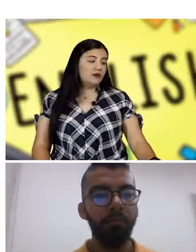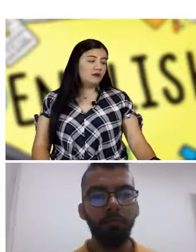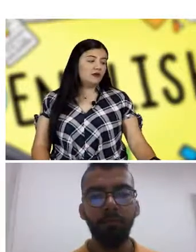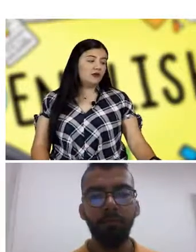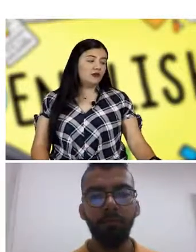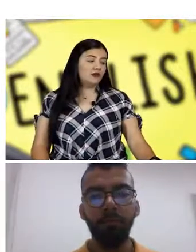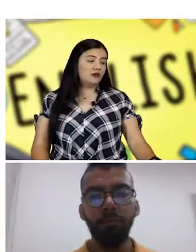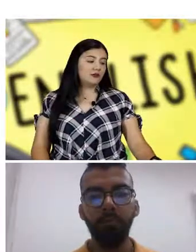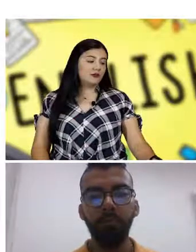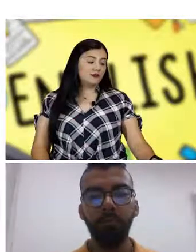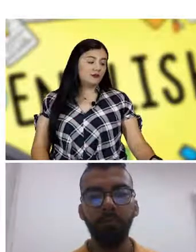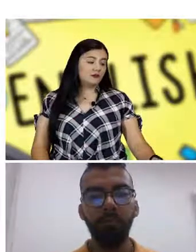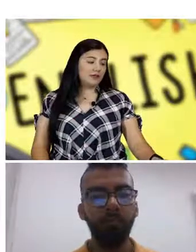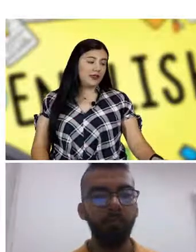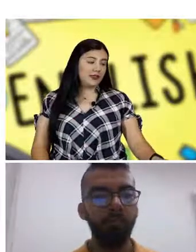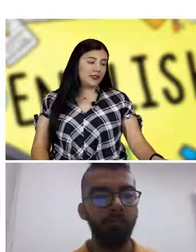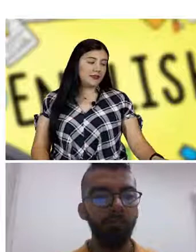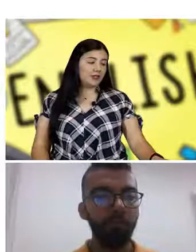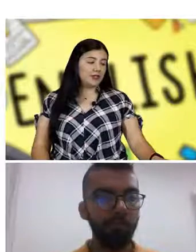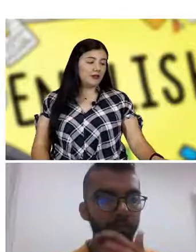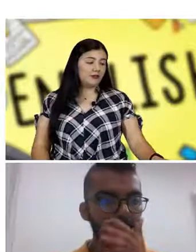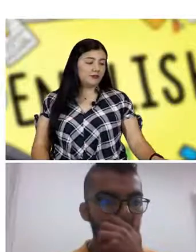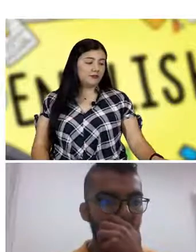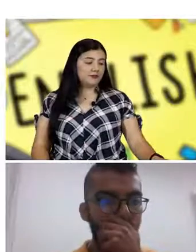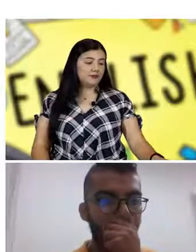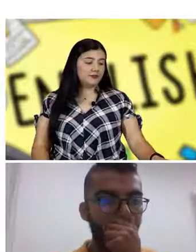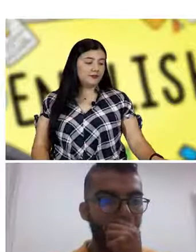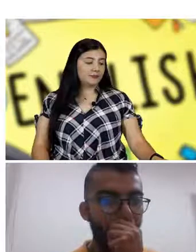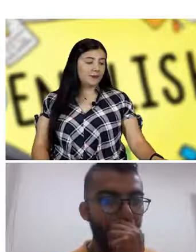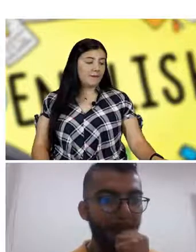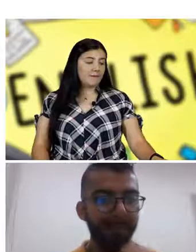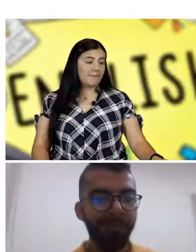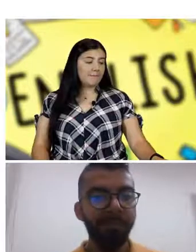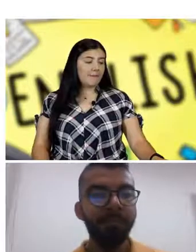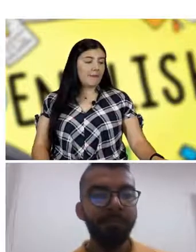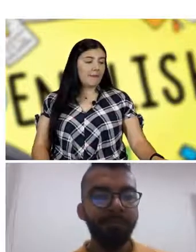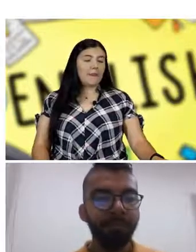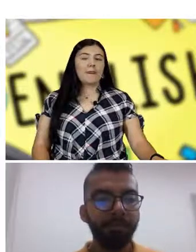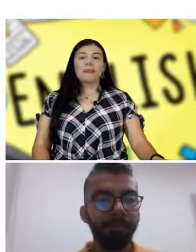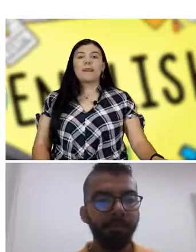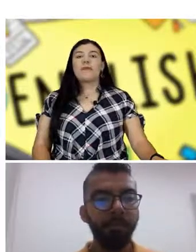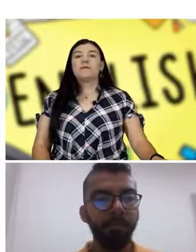or your belly, okay?